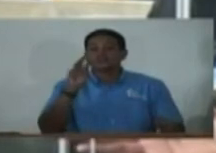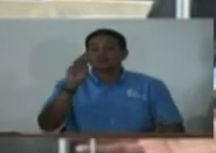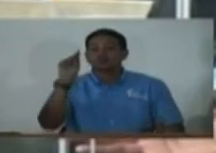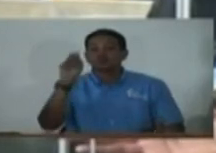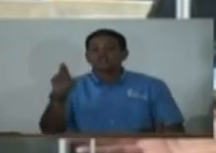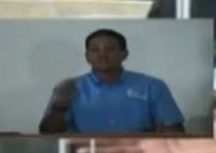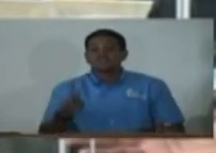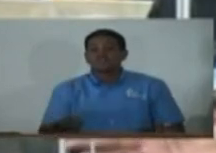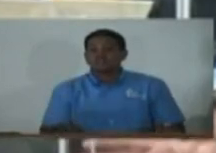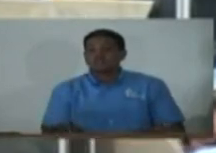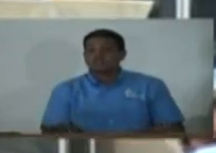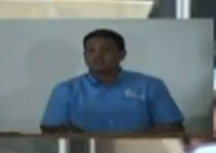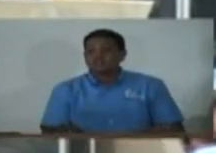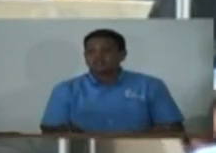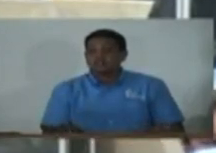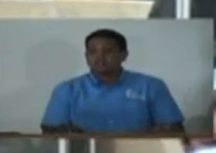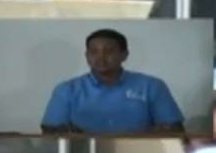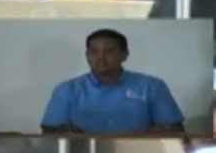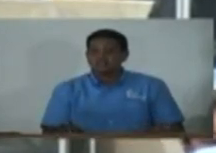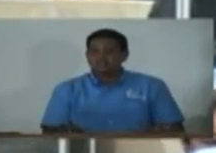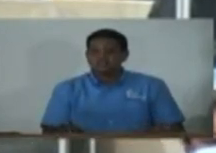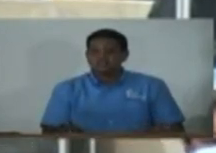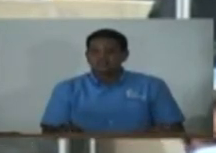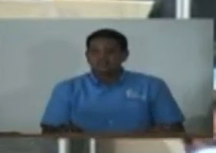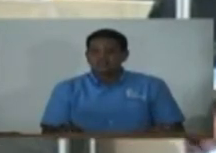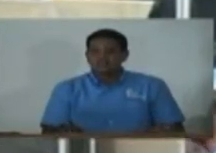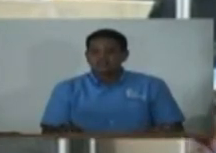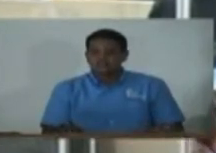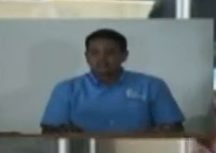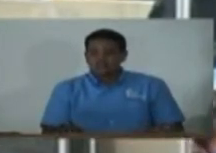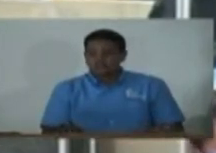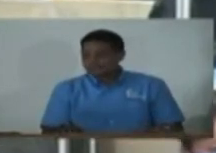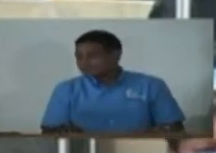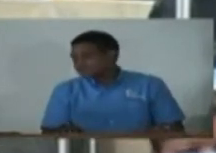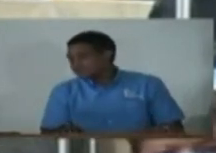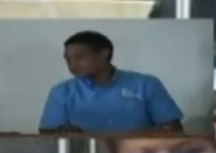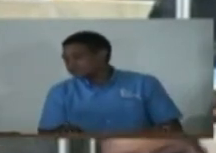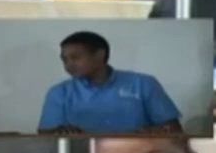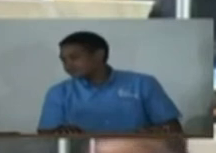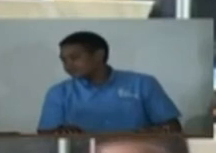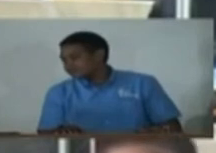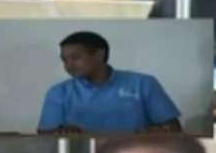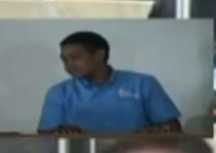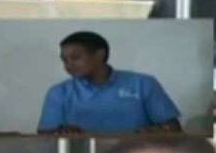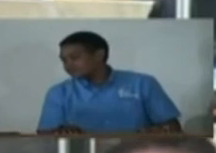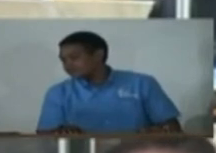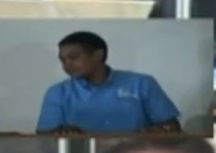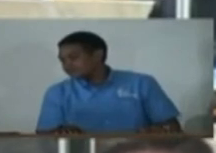Yeah.